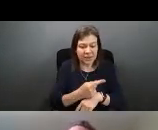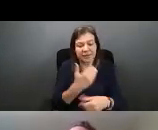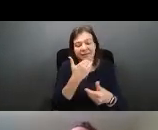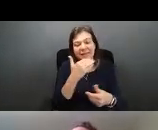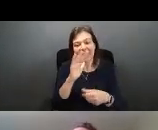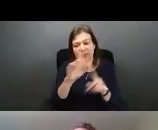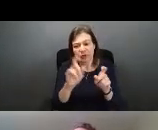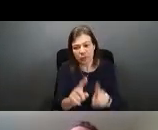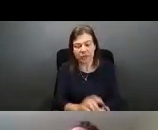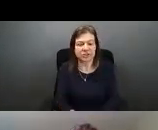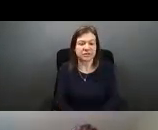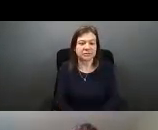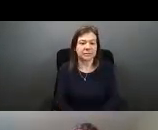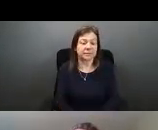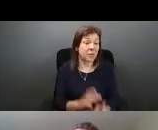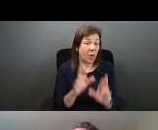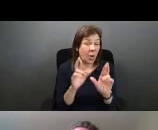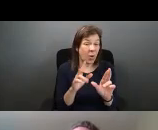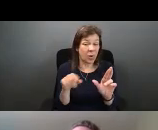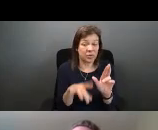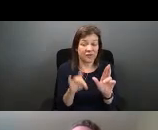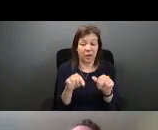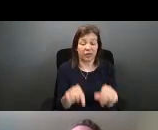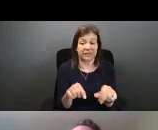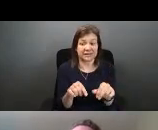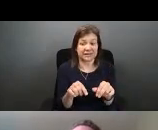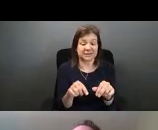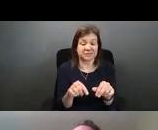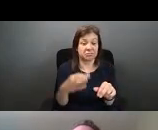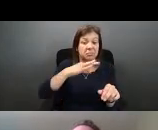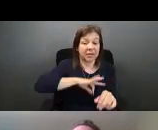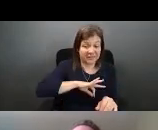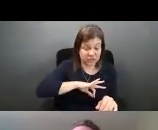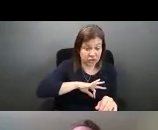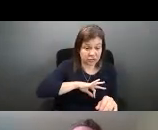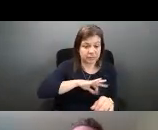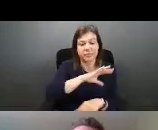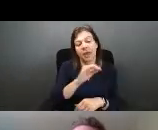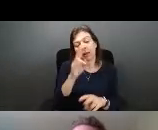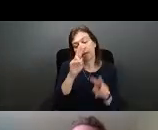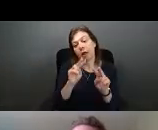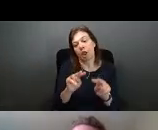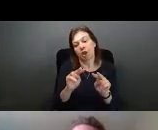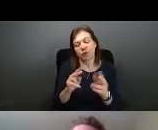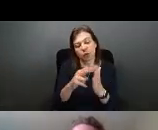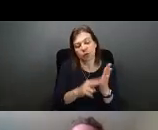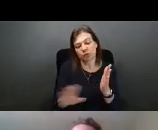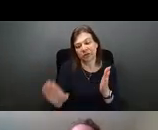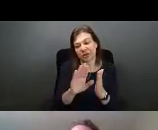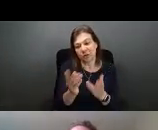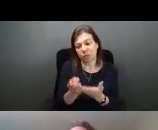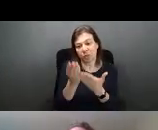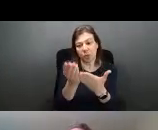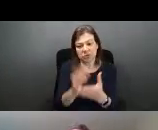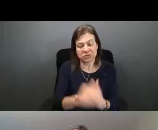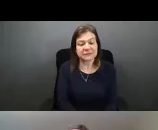your questions. I hope that you found this webinar helpful, and I look forward to reading your proposals.